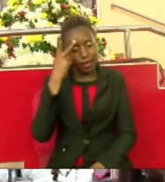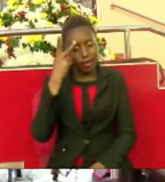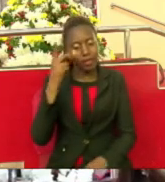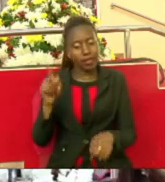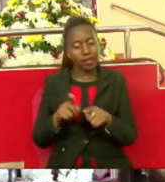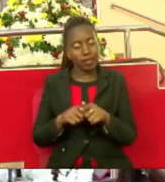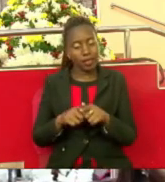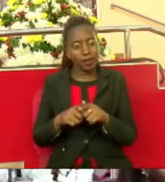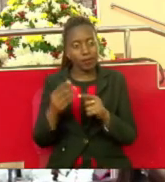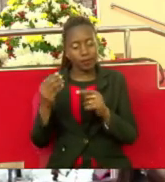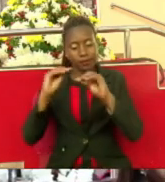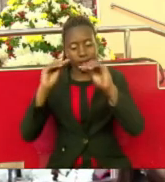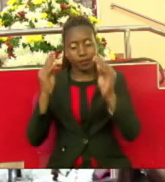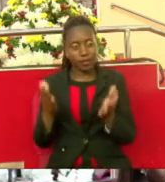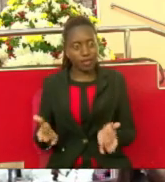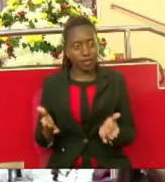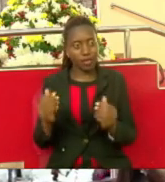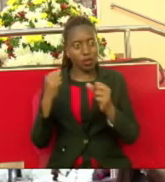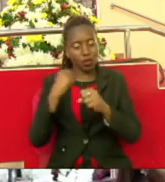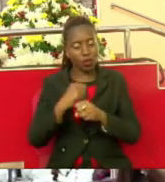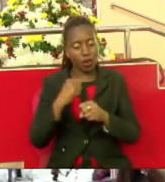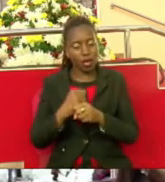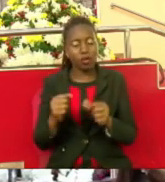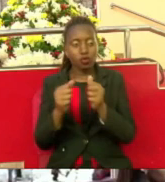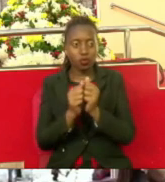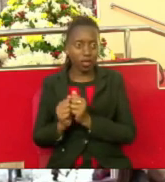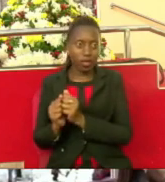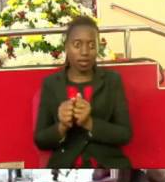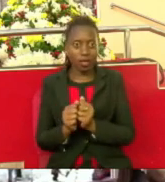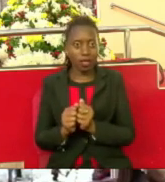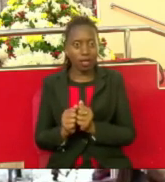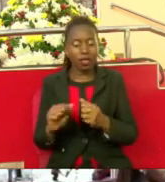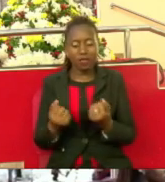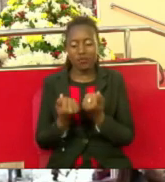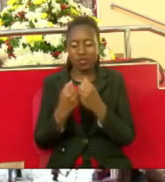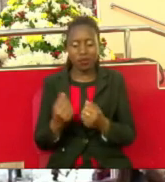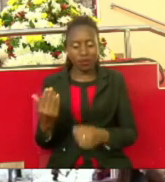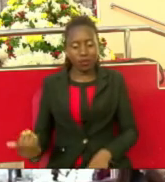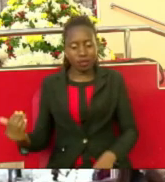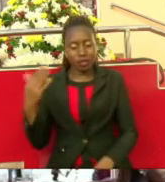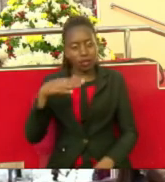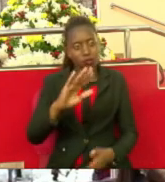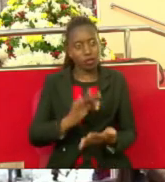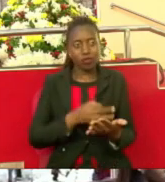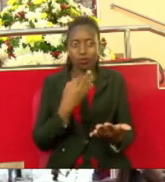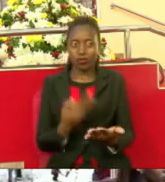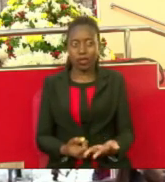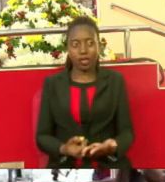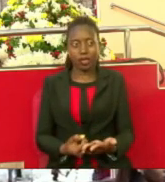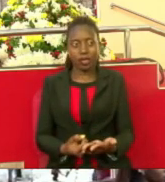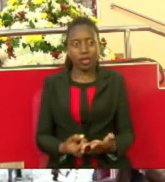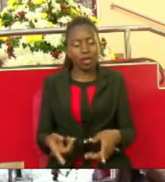there's nothing that daughter, that son of yours can't be. Hakuna kitu yule mwanao hawezi kuwa. Let us support our children. Wacha